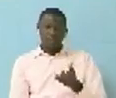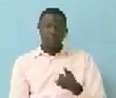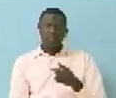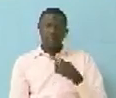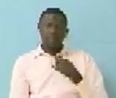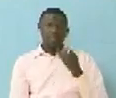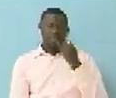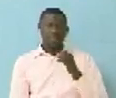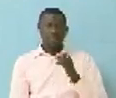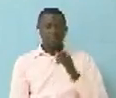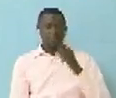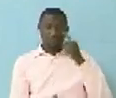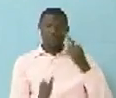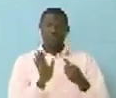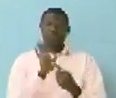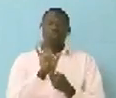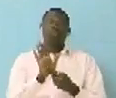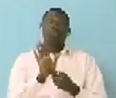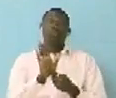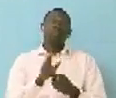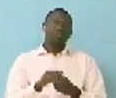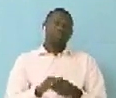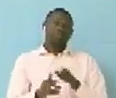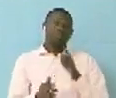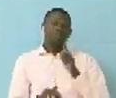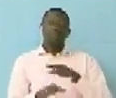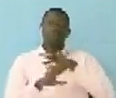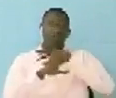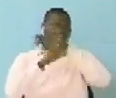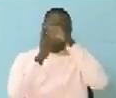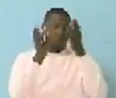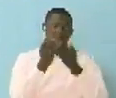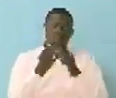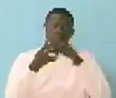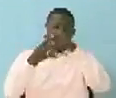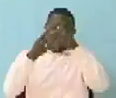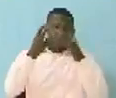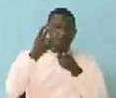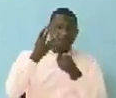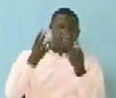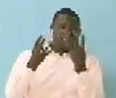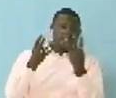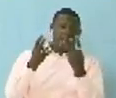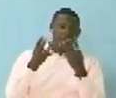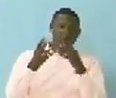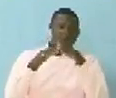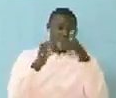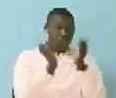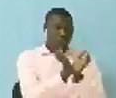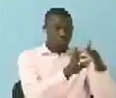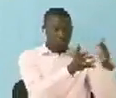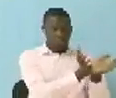as it is established, that all these 4 elements